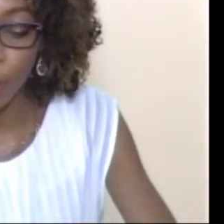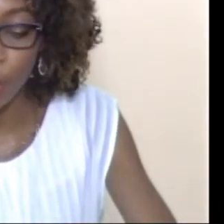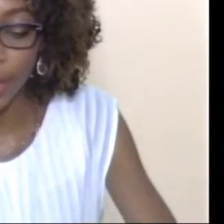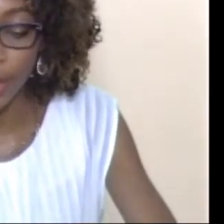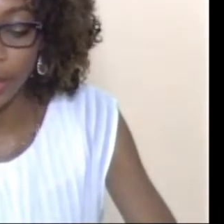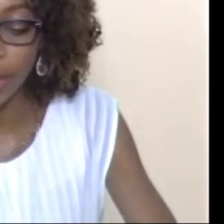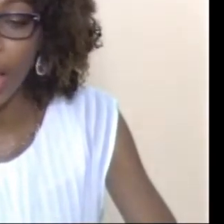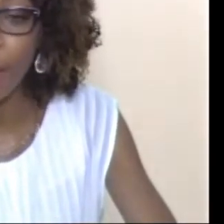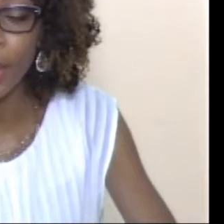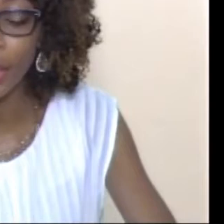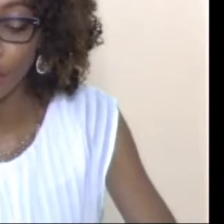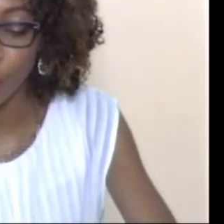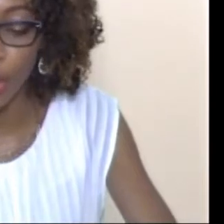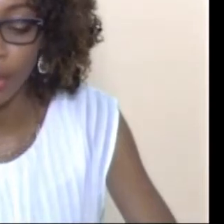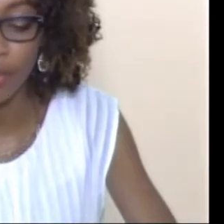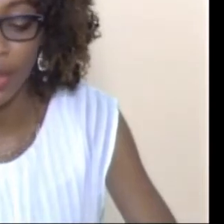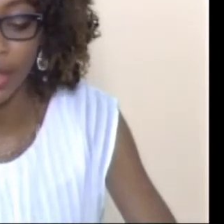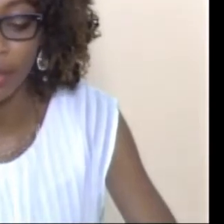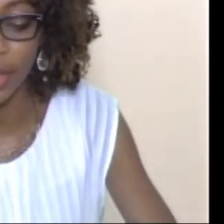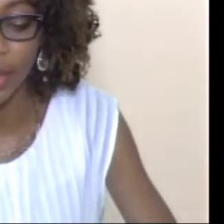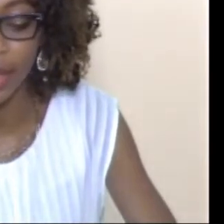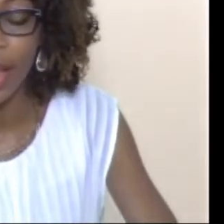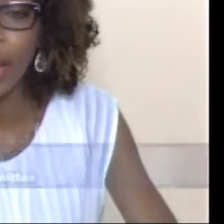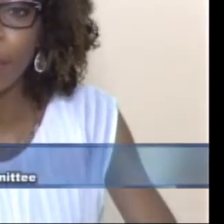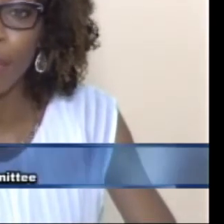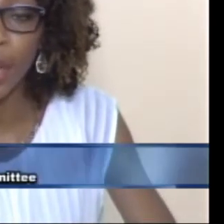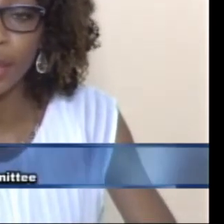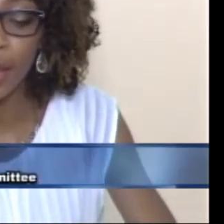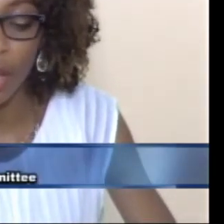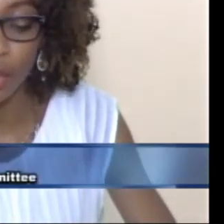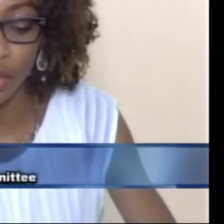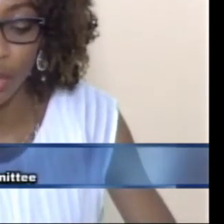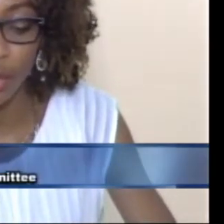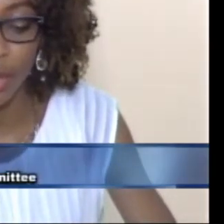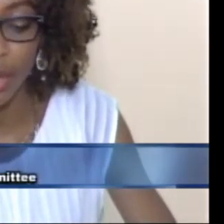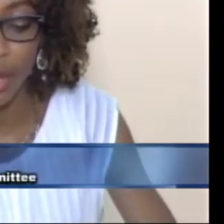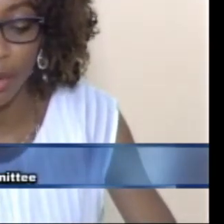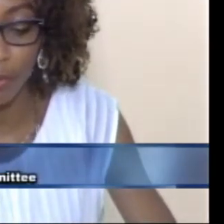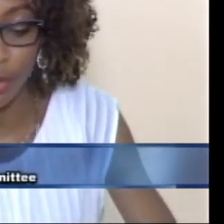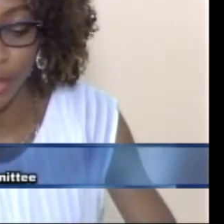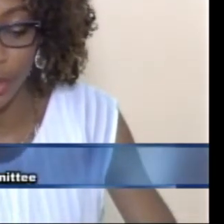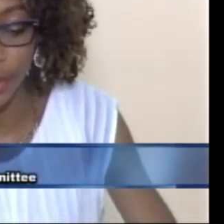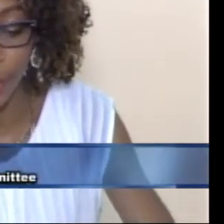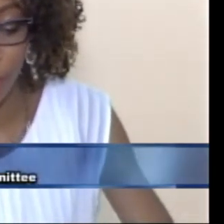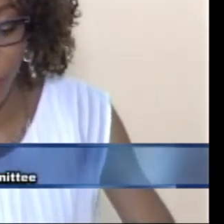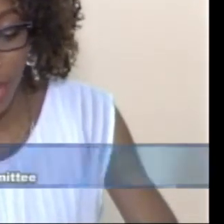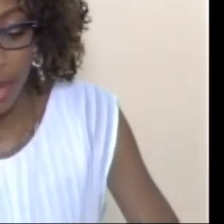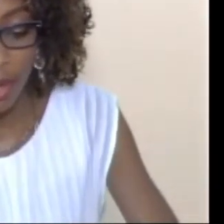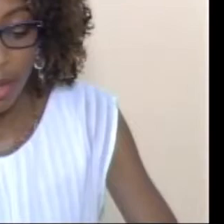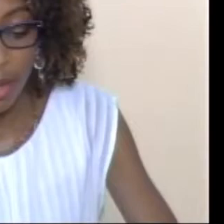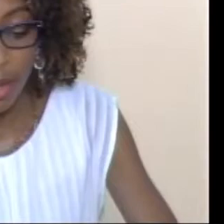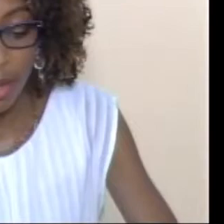all Barbadians to come and enjoy the festivities and embrace the cultural infusions.